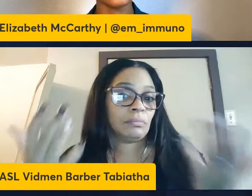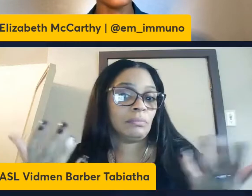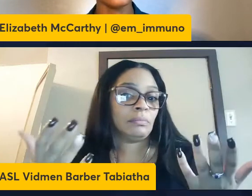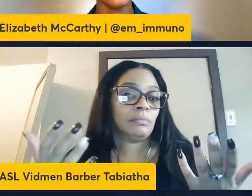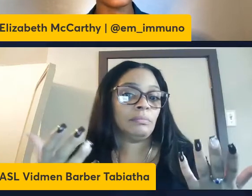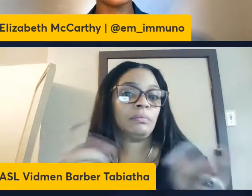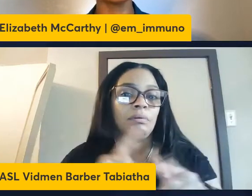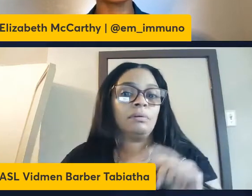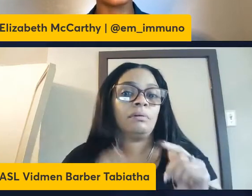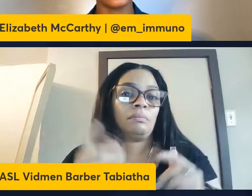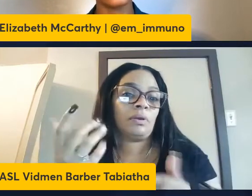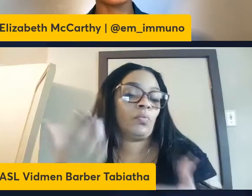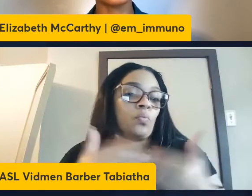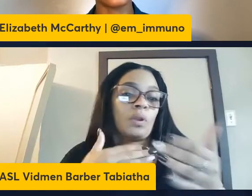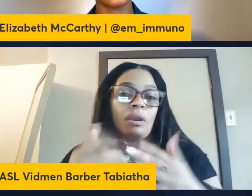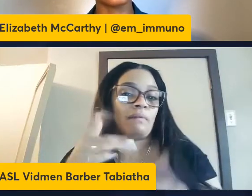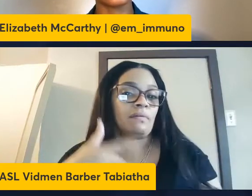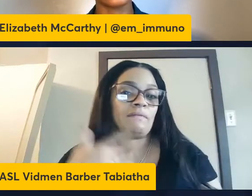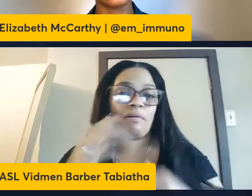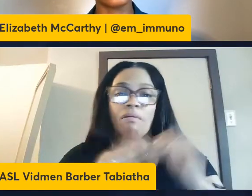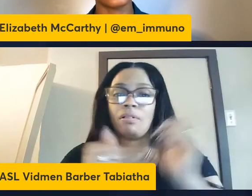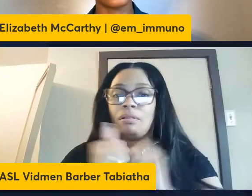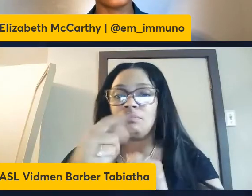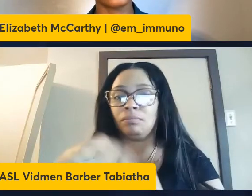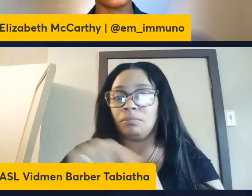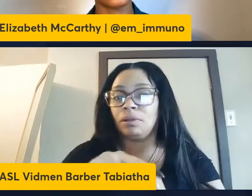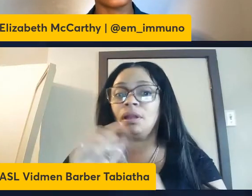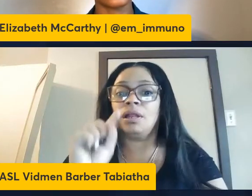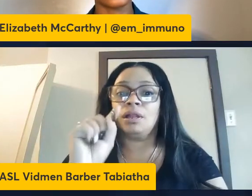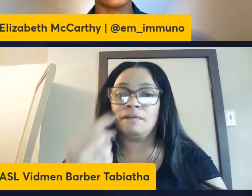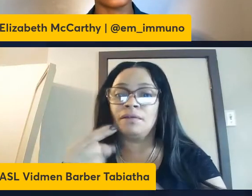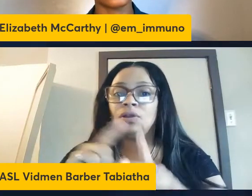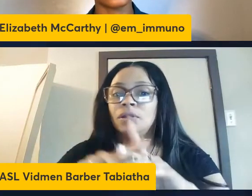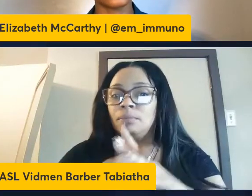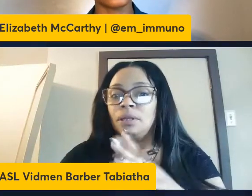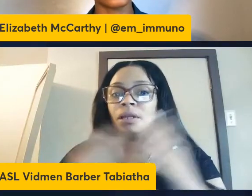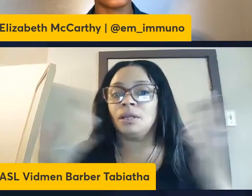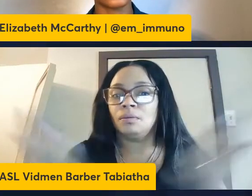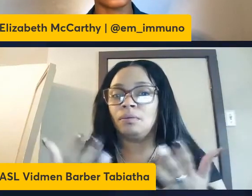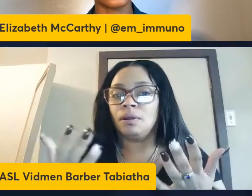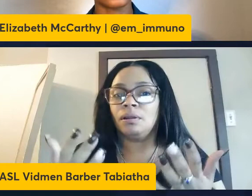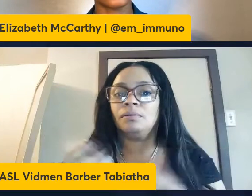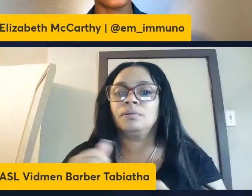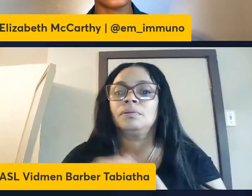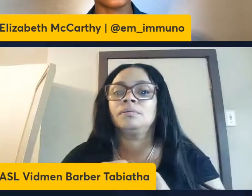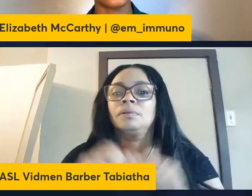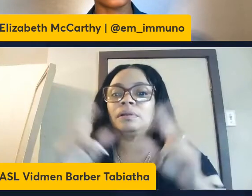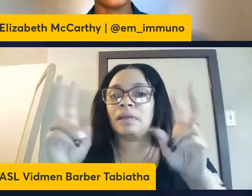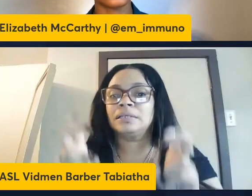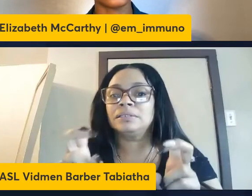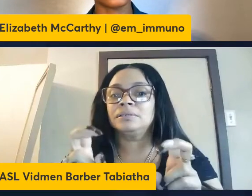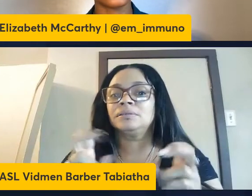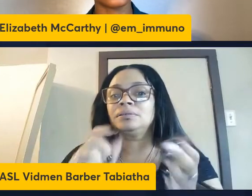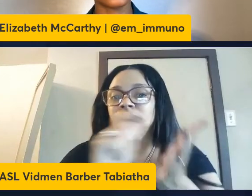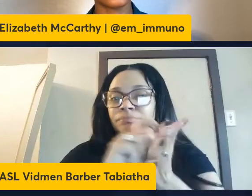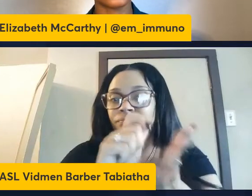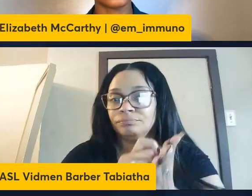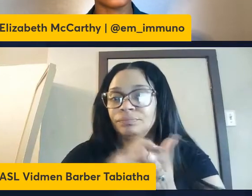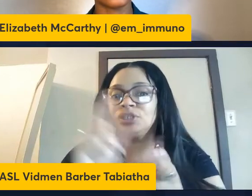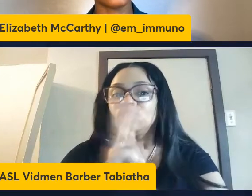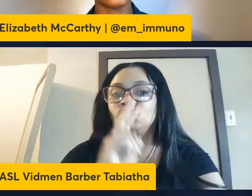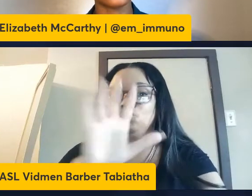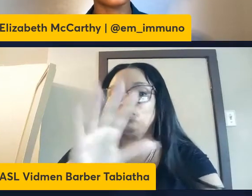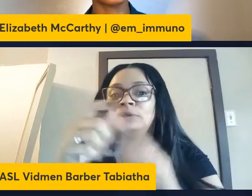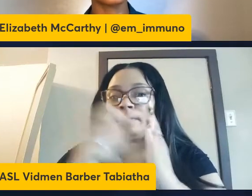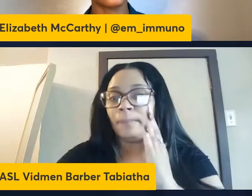perform a function for you, or you might first begin by accessing a publicly available package to then use that